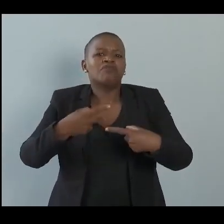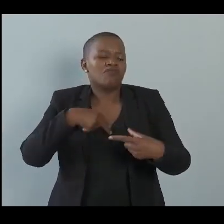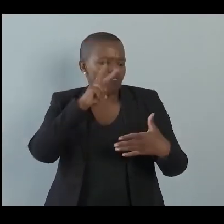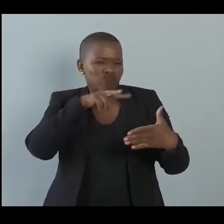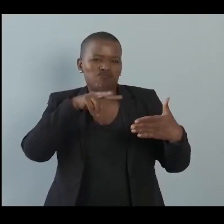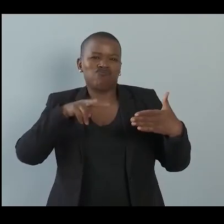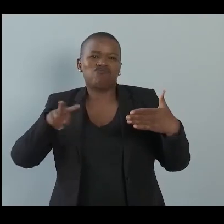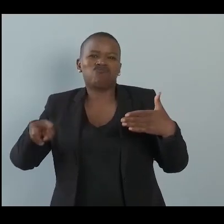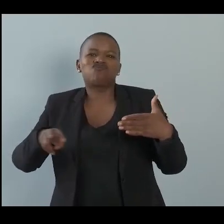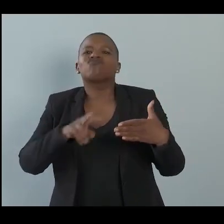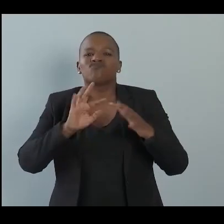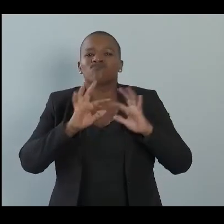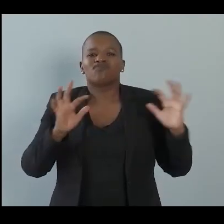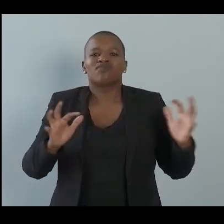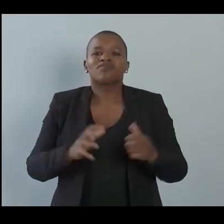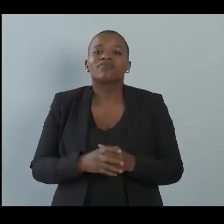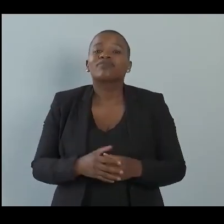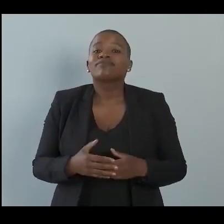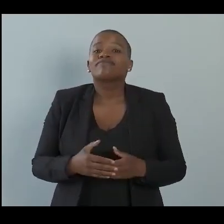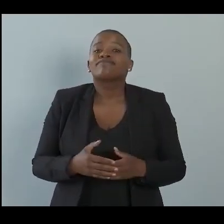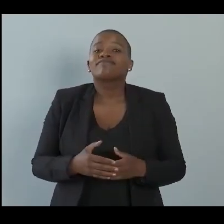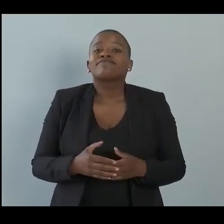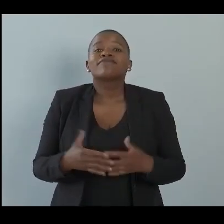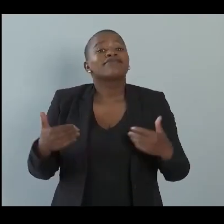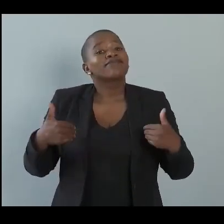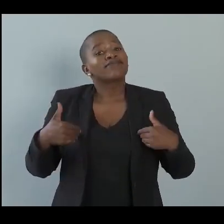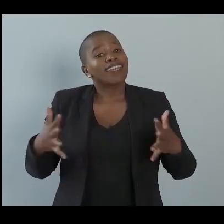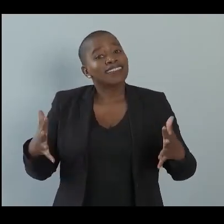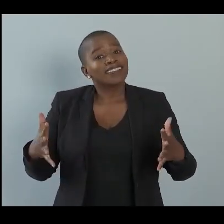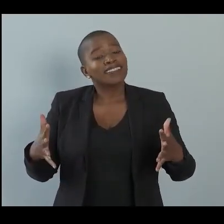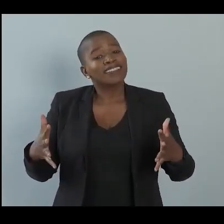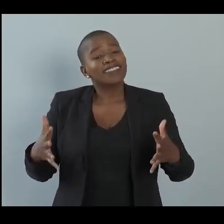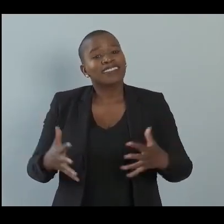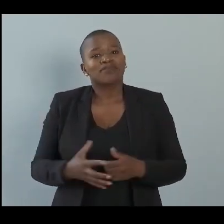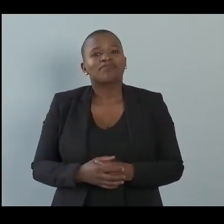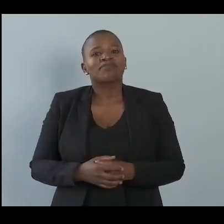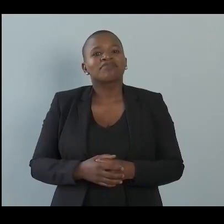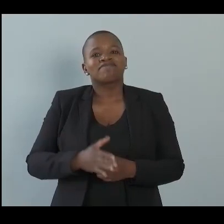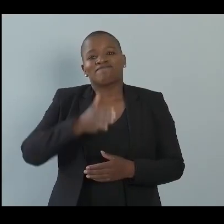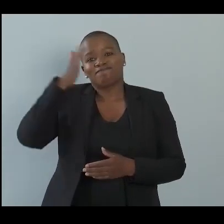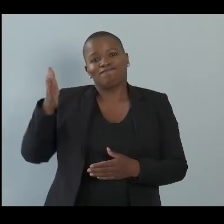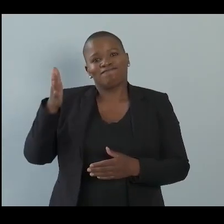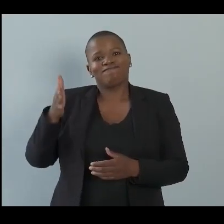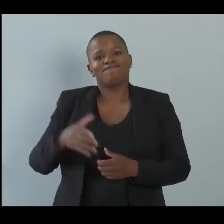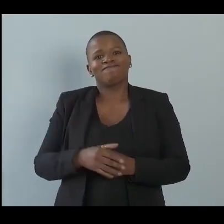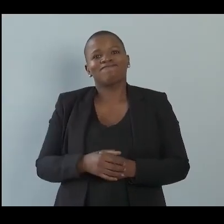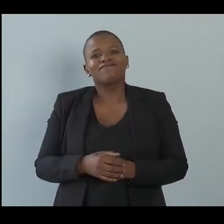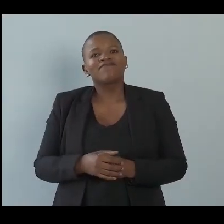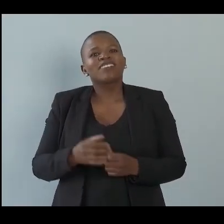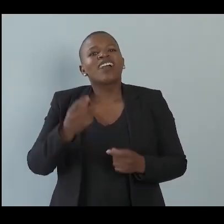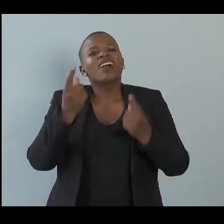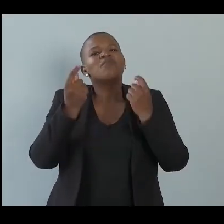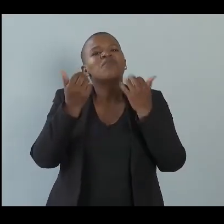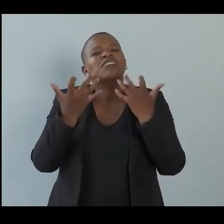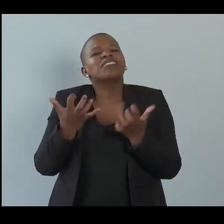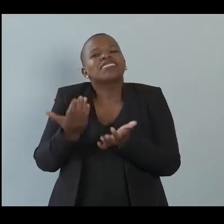management. Vanna, I'm going to start with you. There are a couple of questions coming through on cost-saving initiatives and what you've undertaken